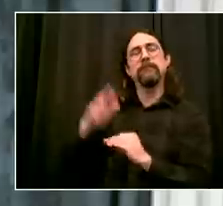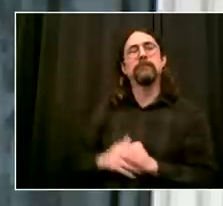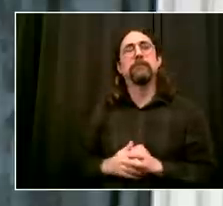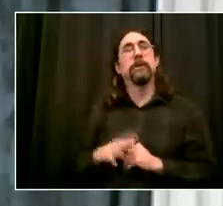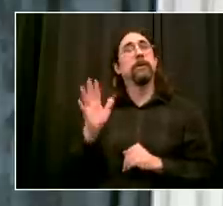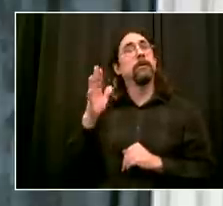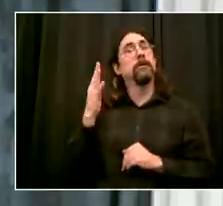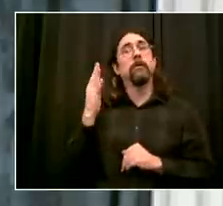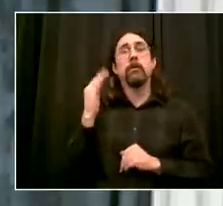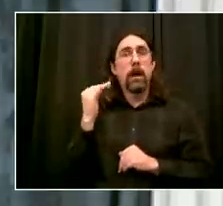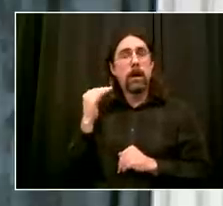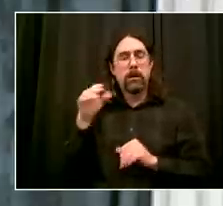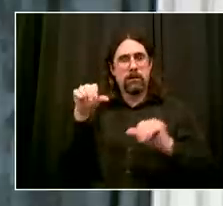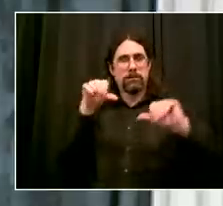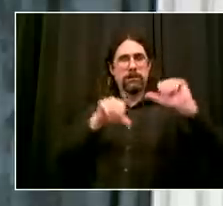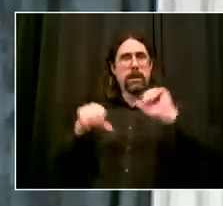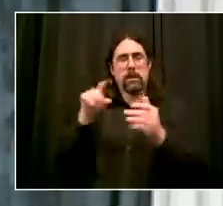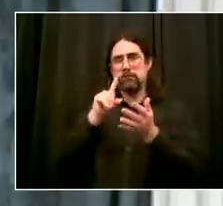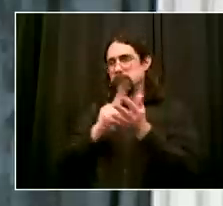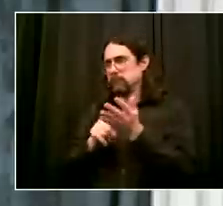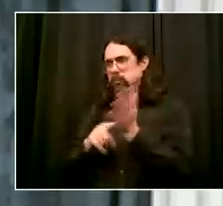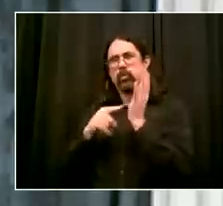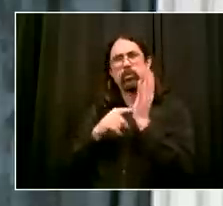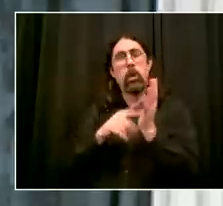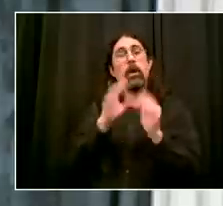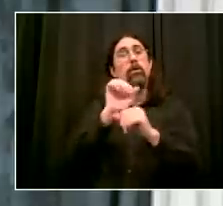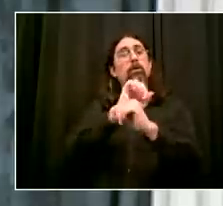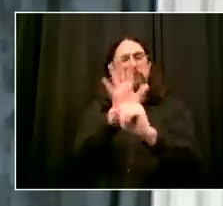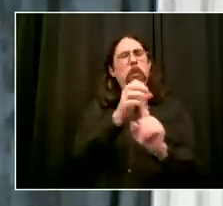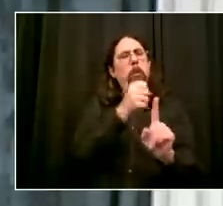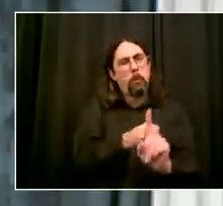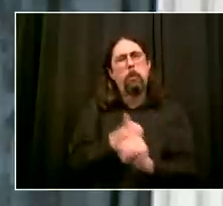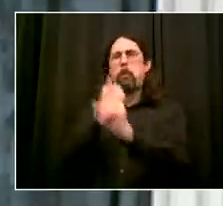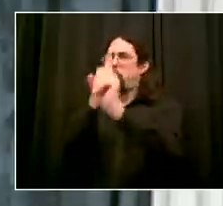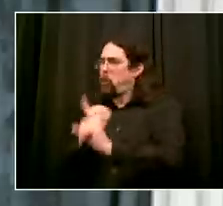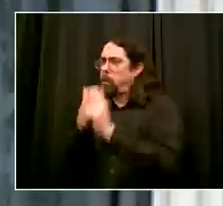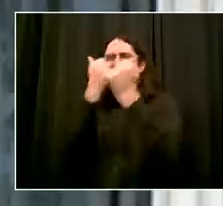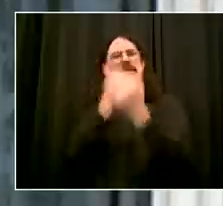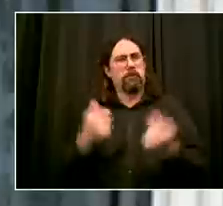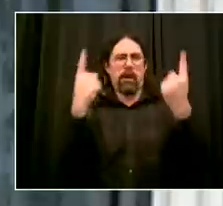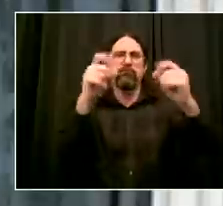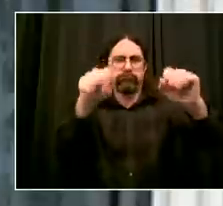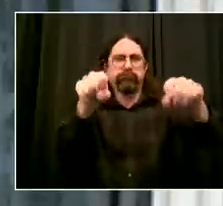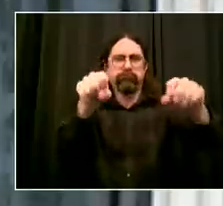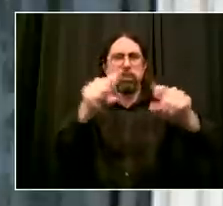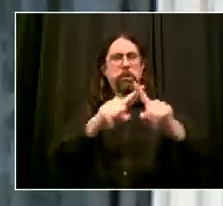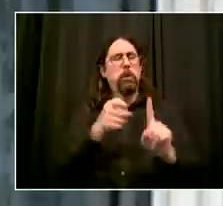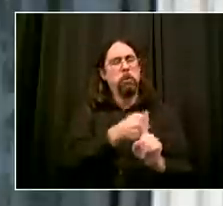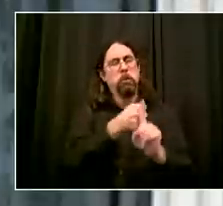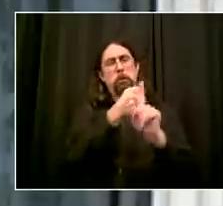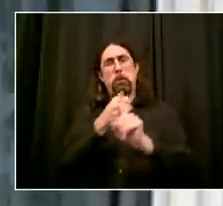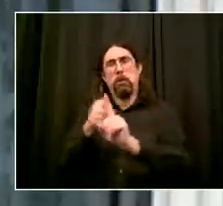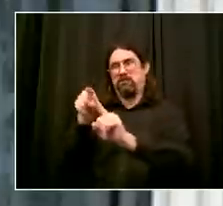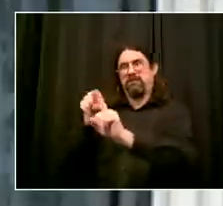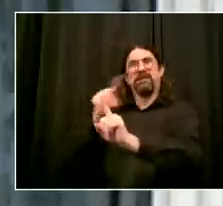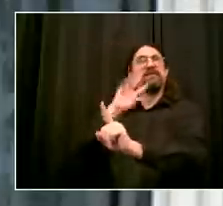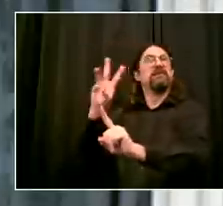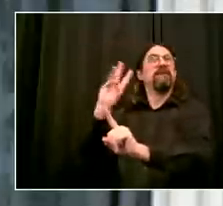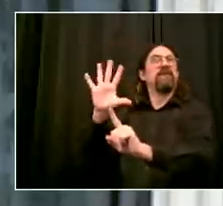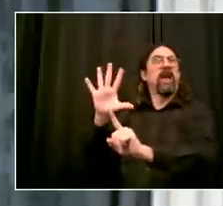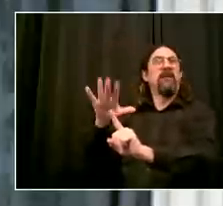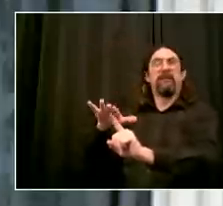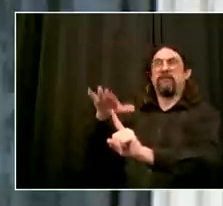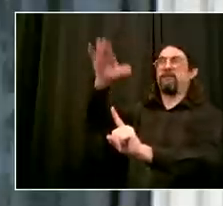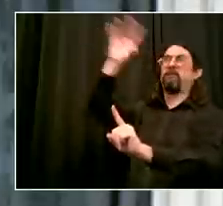other conditions that put them at risk to have the severe outcomes that we're really trying to prevent that lead